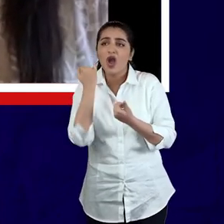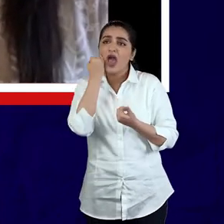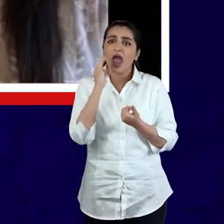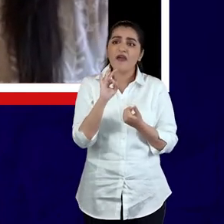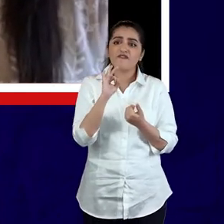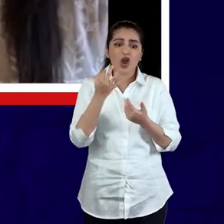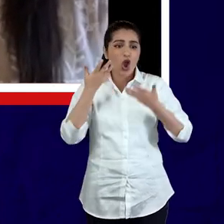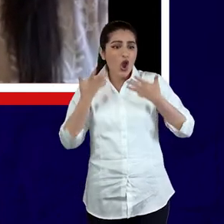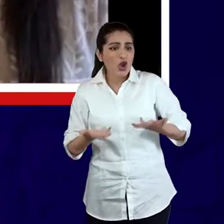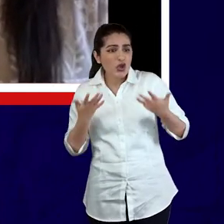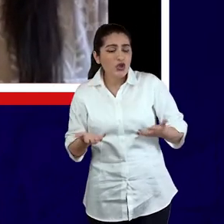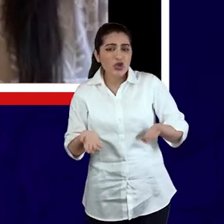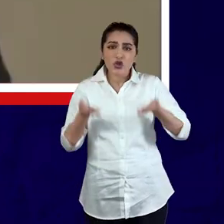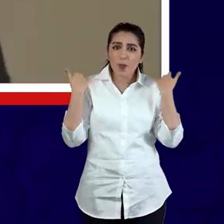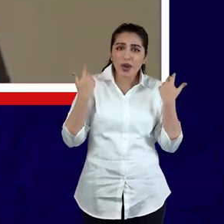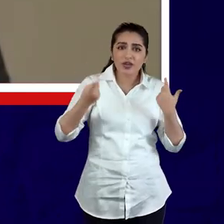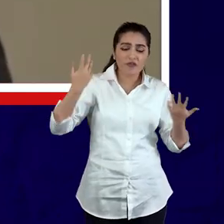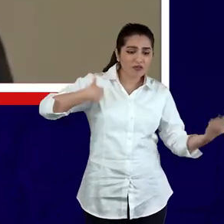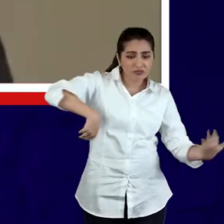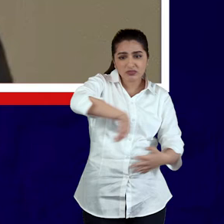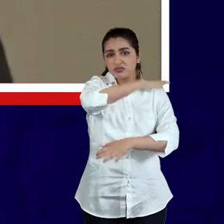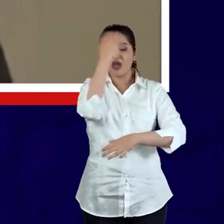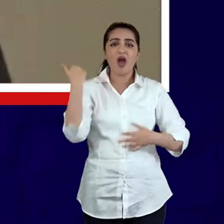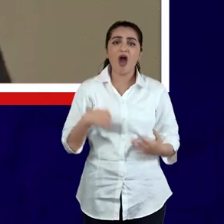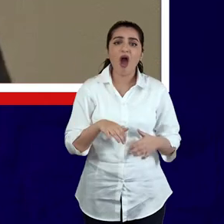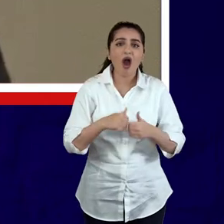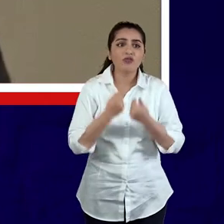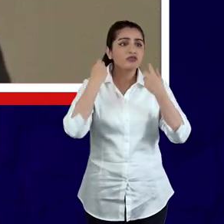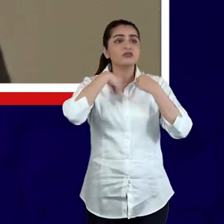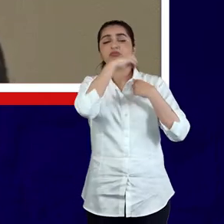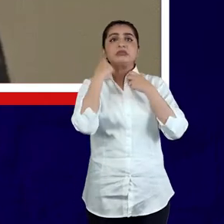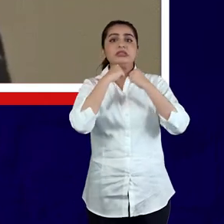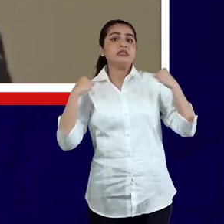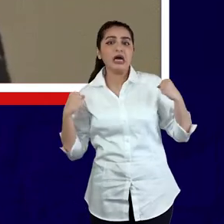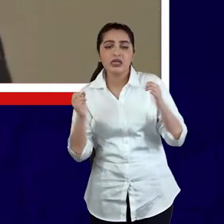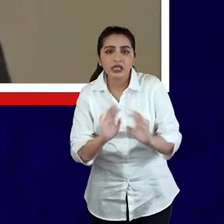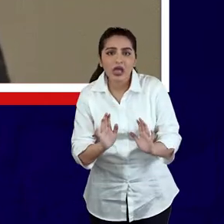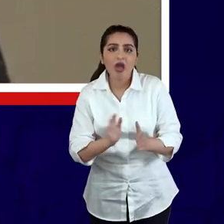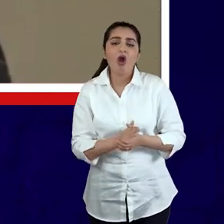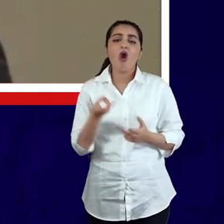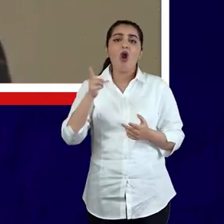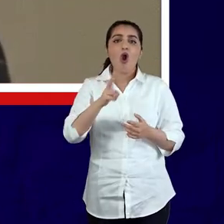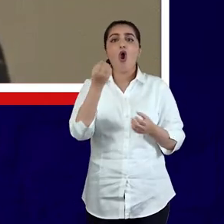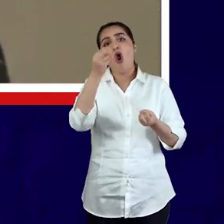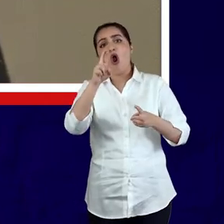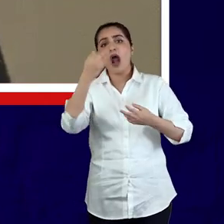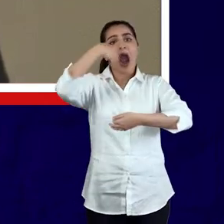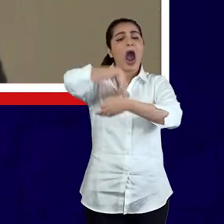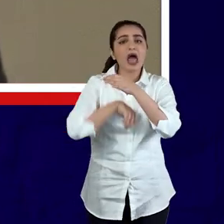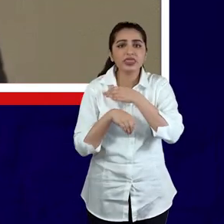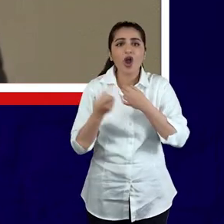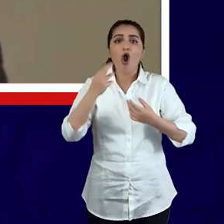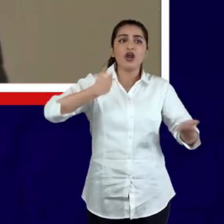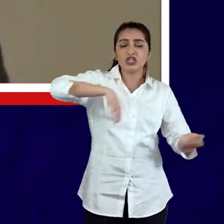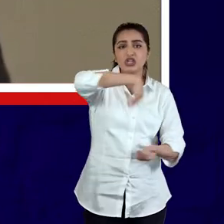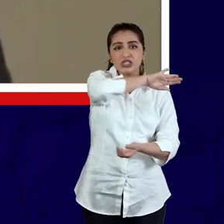if they have a dupatta, how they can maybe wrap around themselves so that it's not all over the place, or tuck their shirts inside, or if it's a